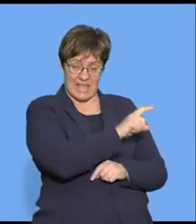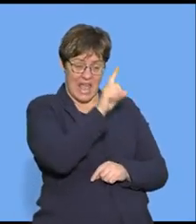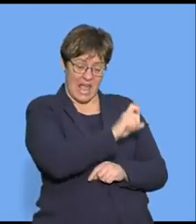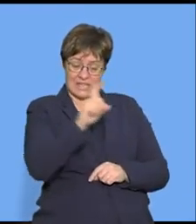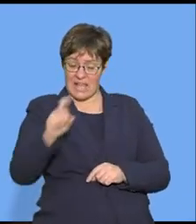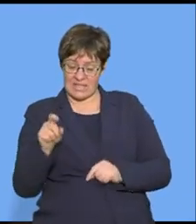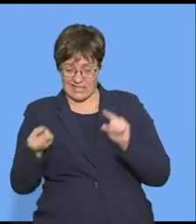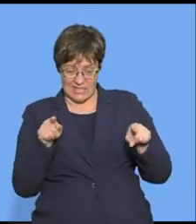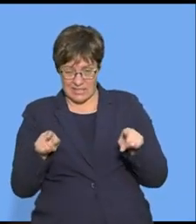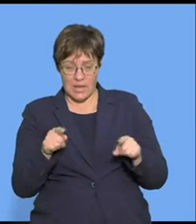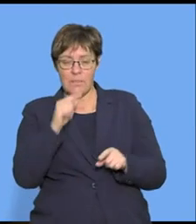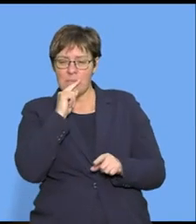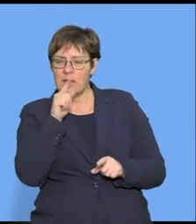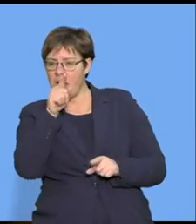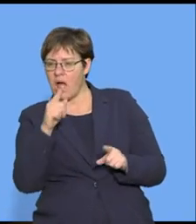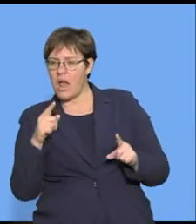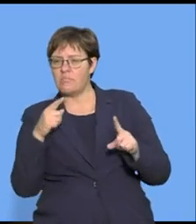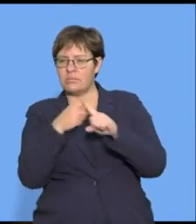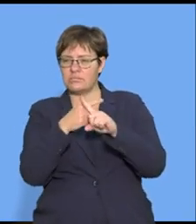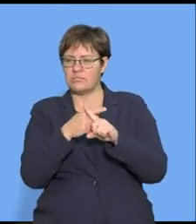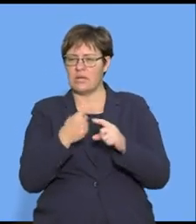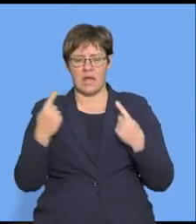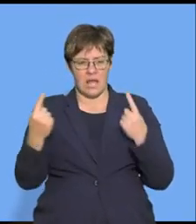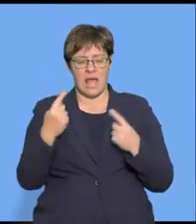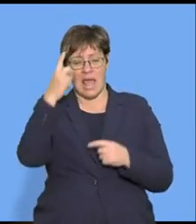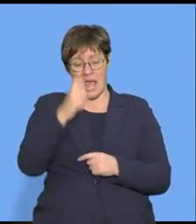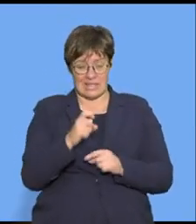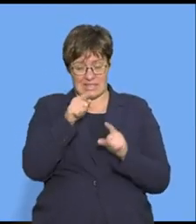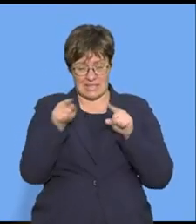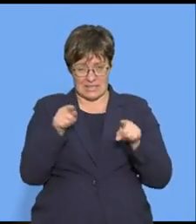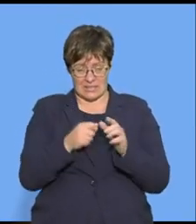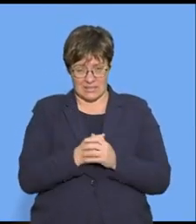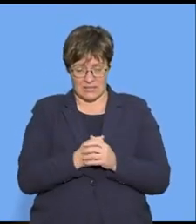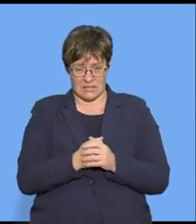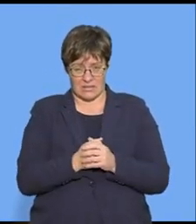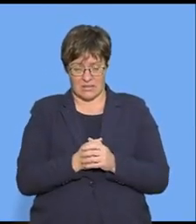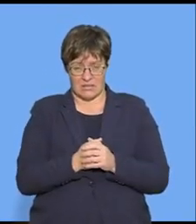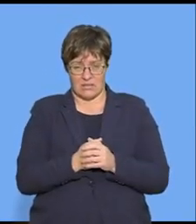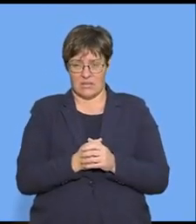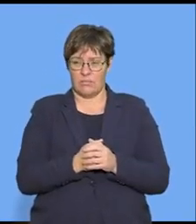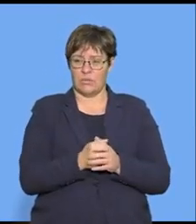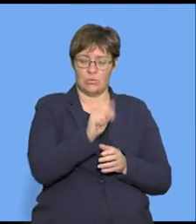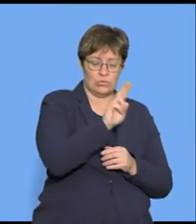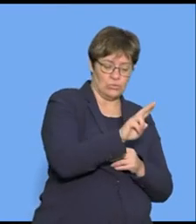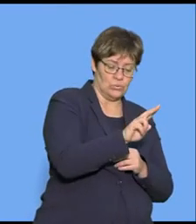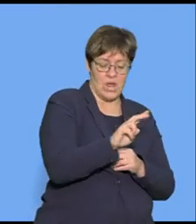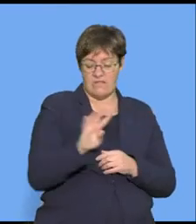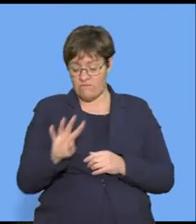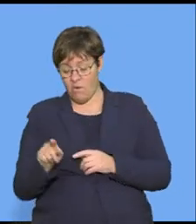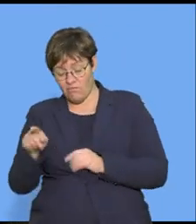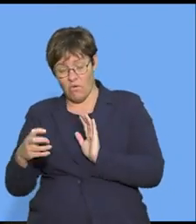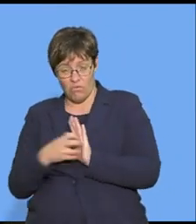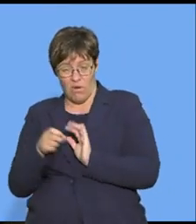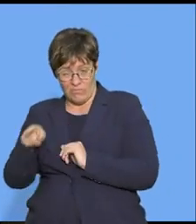seen where the graph is intersecting with the axis, which is at 2 and 4 in terms of this graph that we have